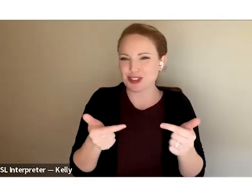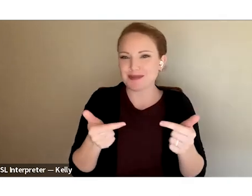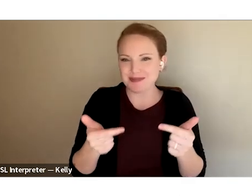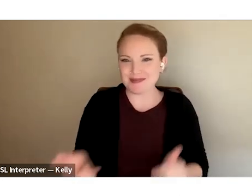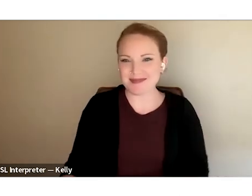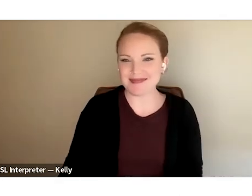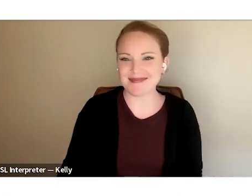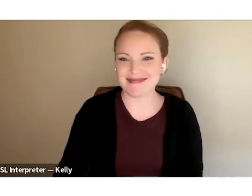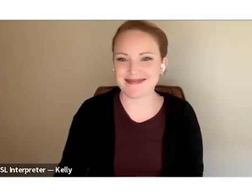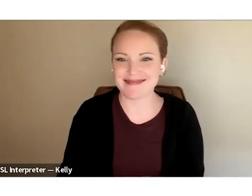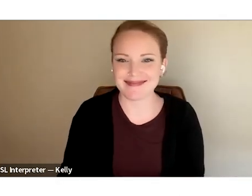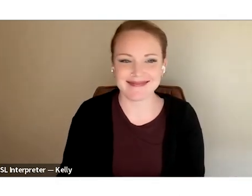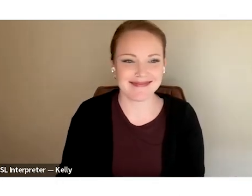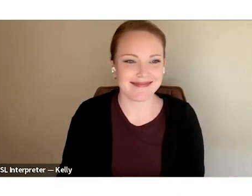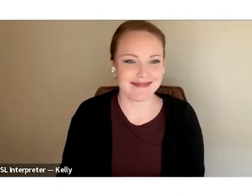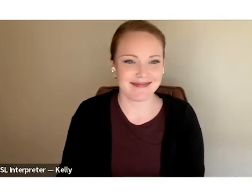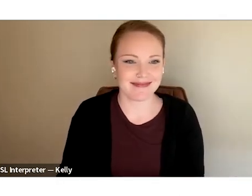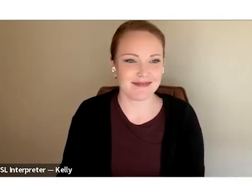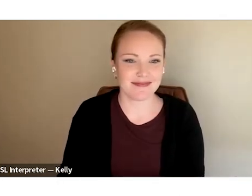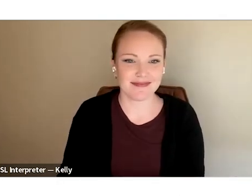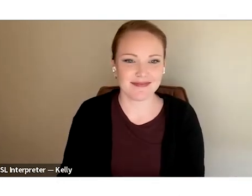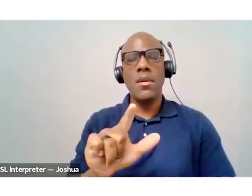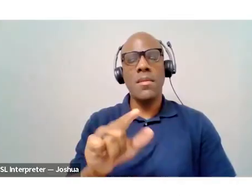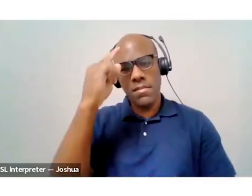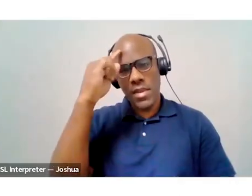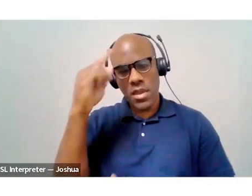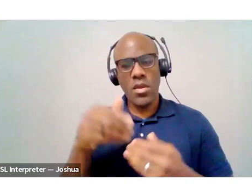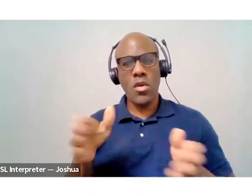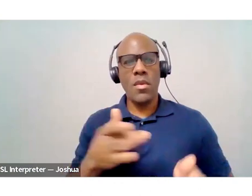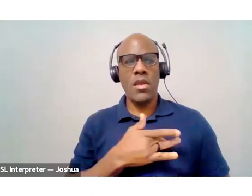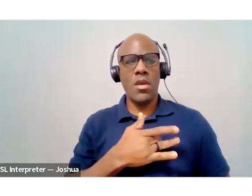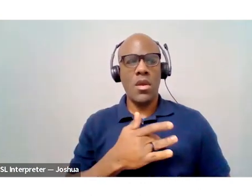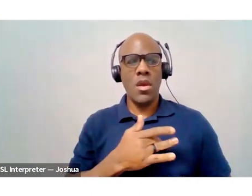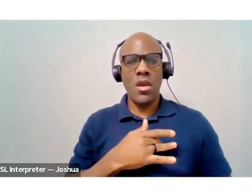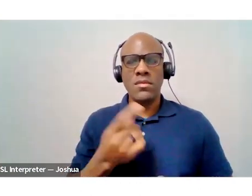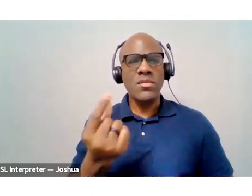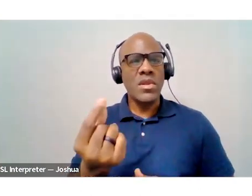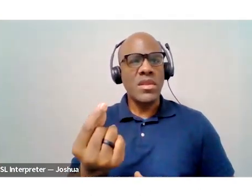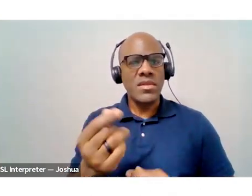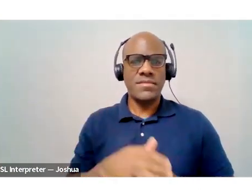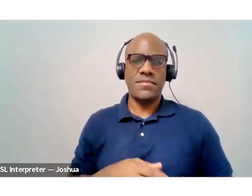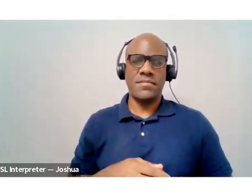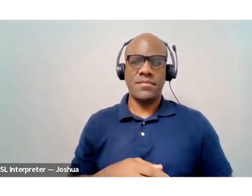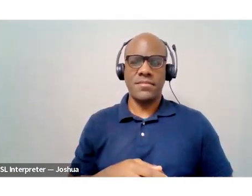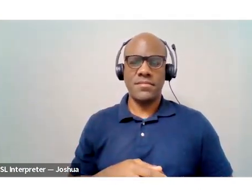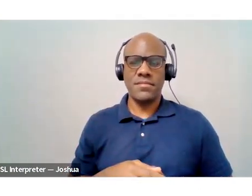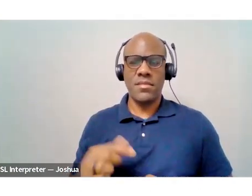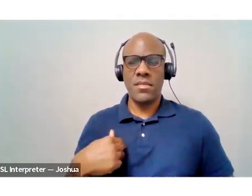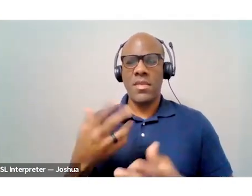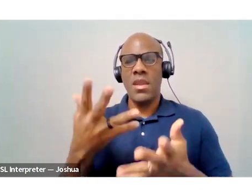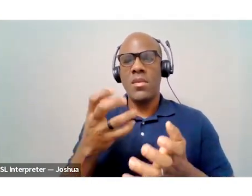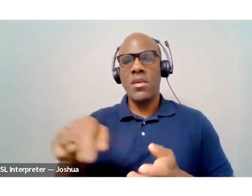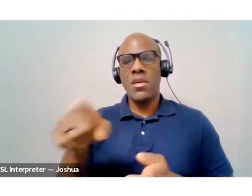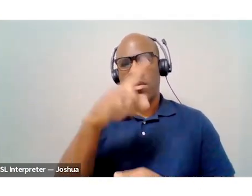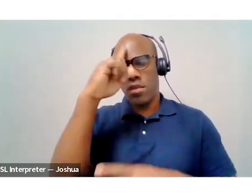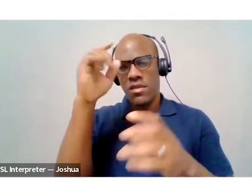open heart in the way that Ibn Arabi is thinking and talking about it? Well, I want you to visualize